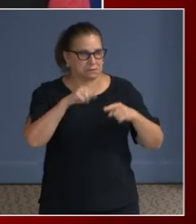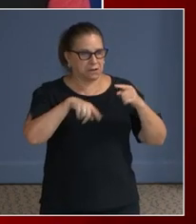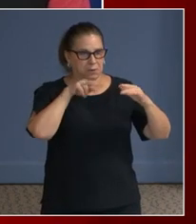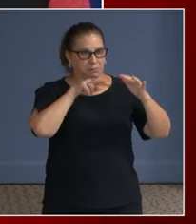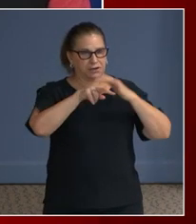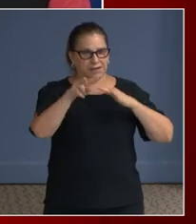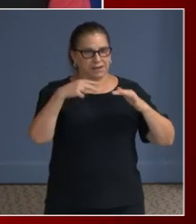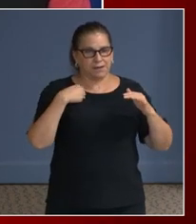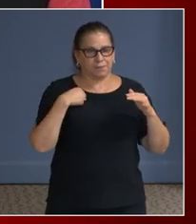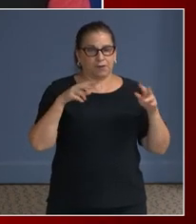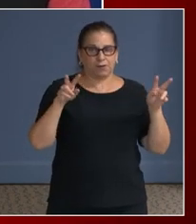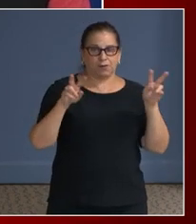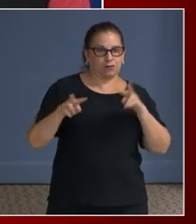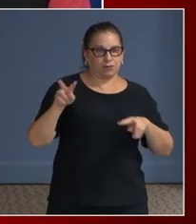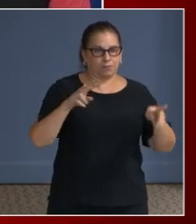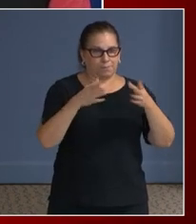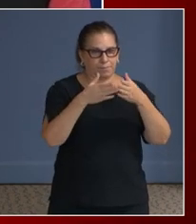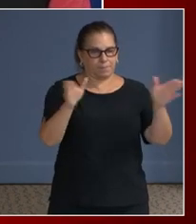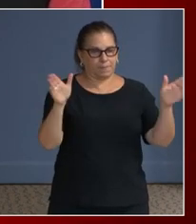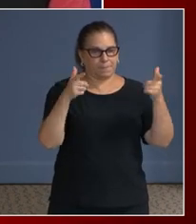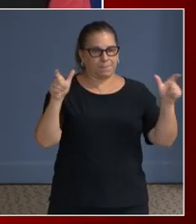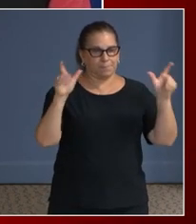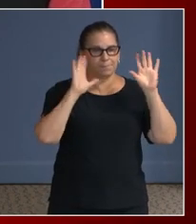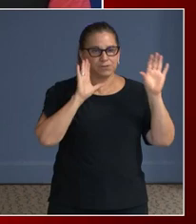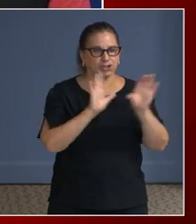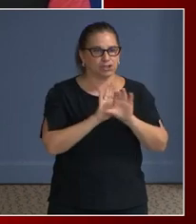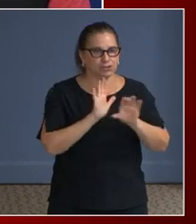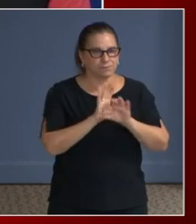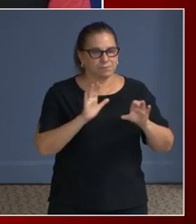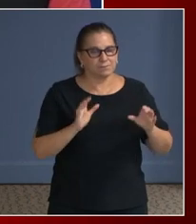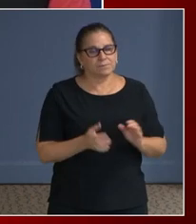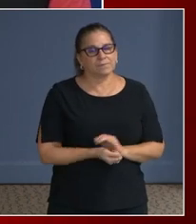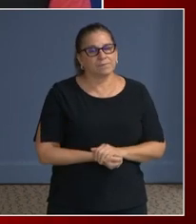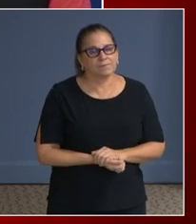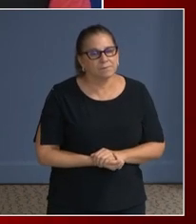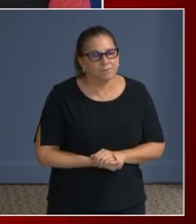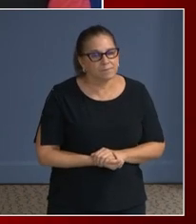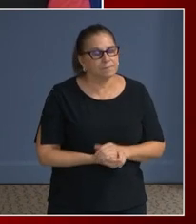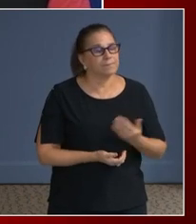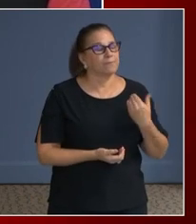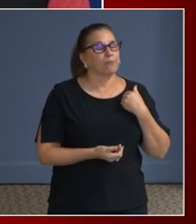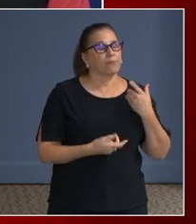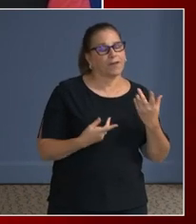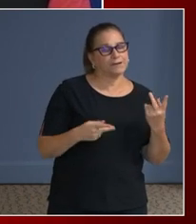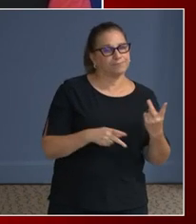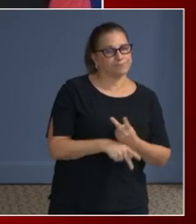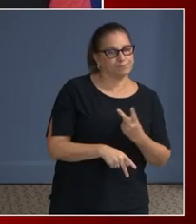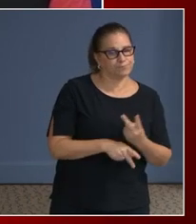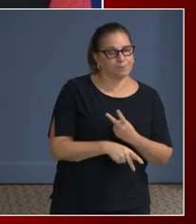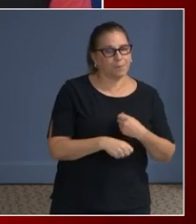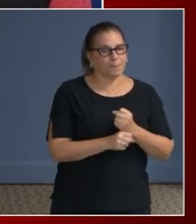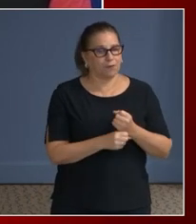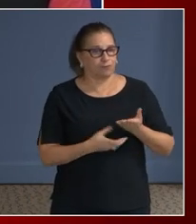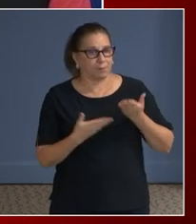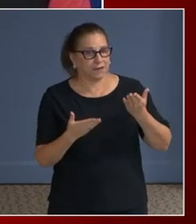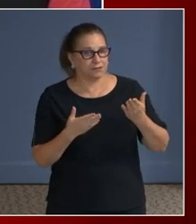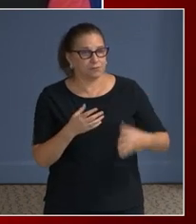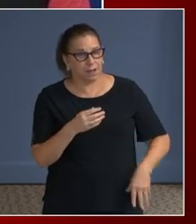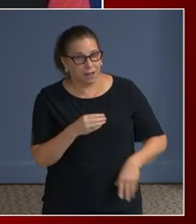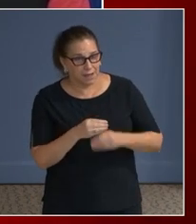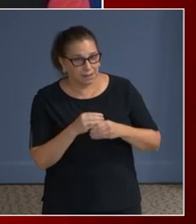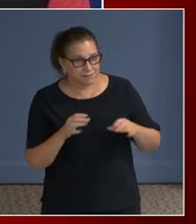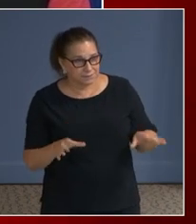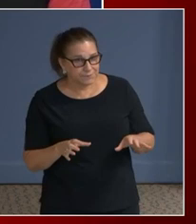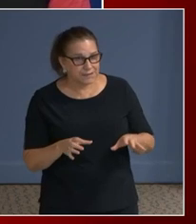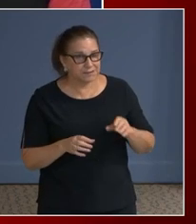moving into another phase or allowing additional activity in the current phase that we are in, phase 2, based solely on the number